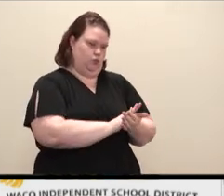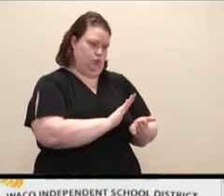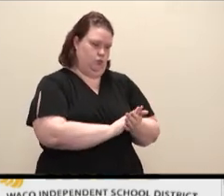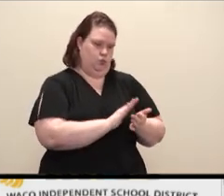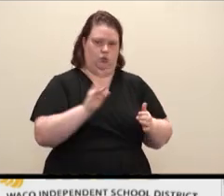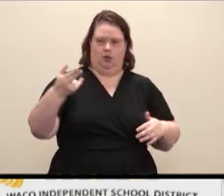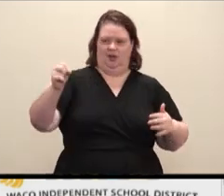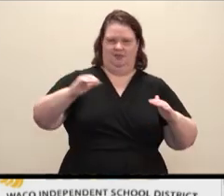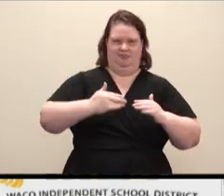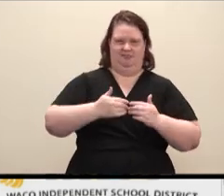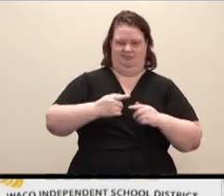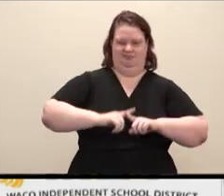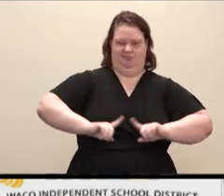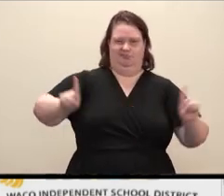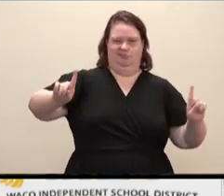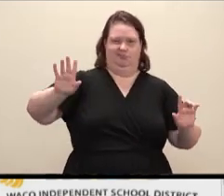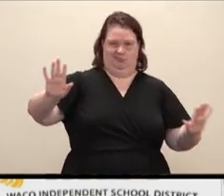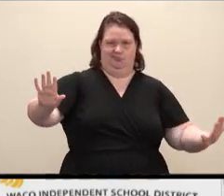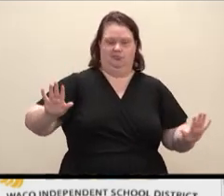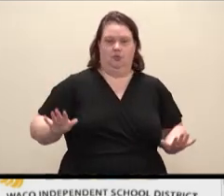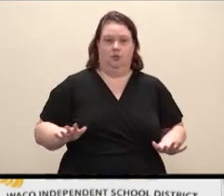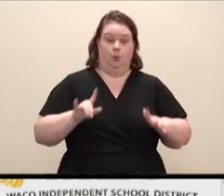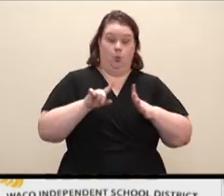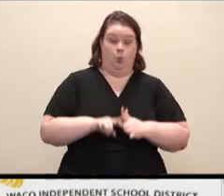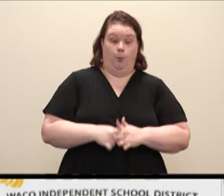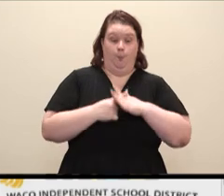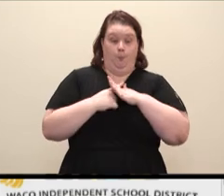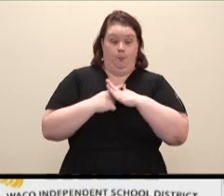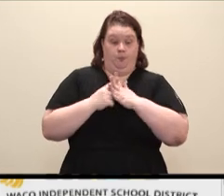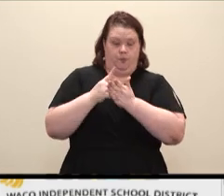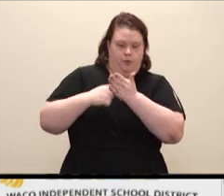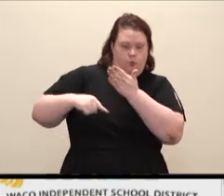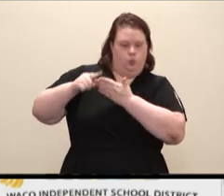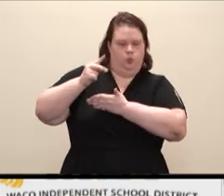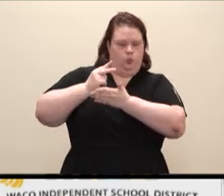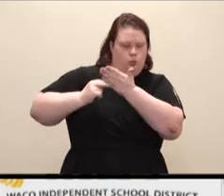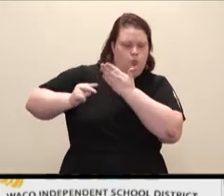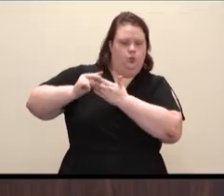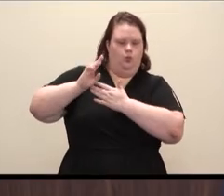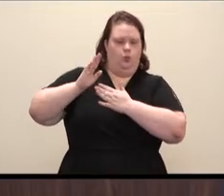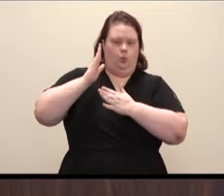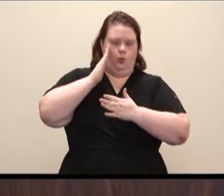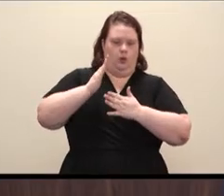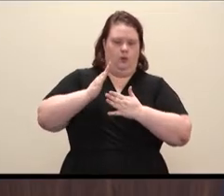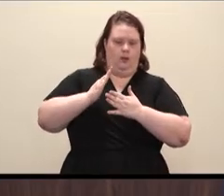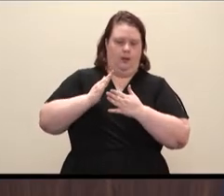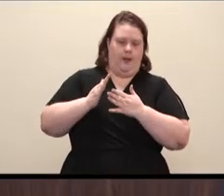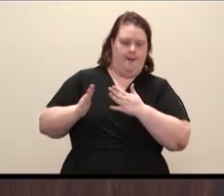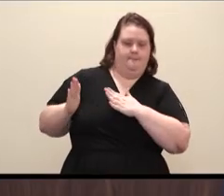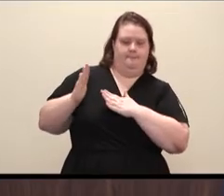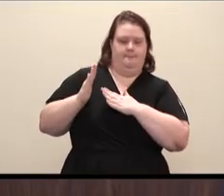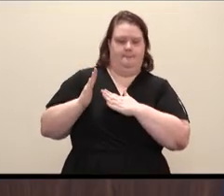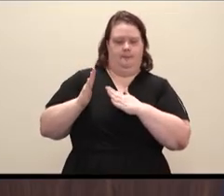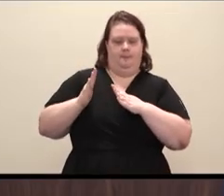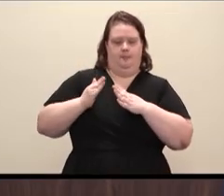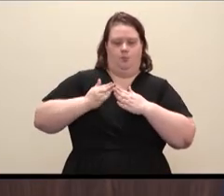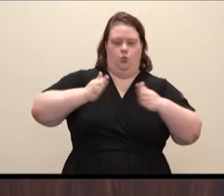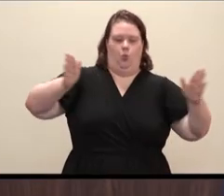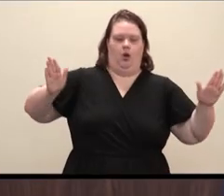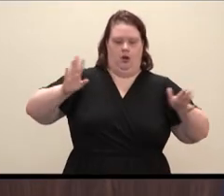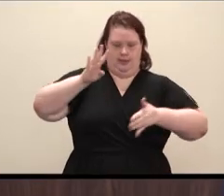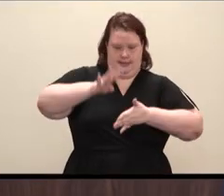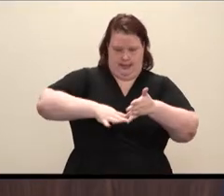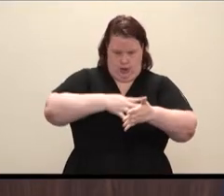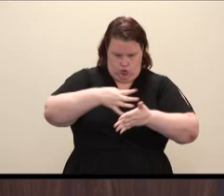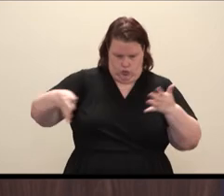campus, but we begin master scheduling here in the next week or so, and scheduling in those interventions as a part of the